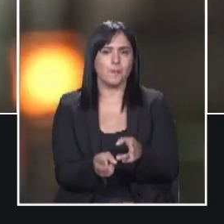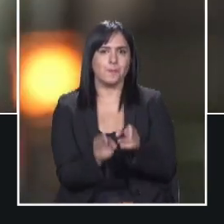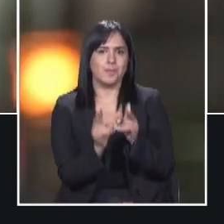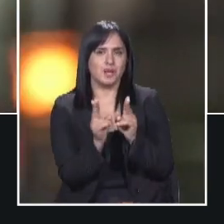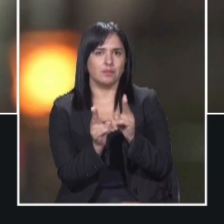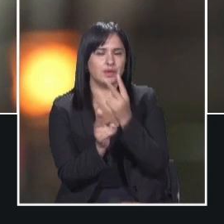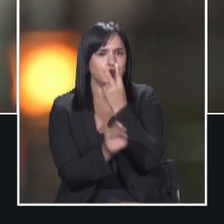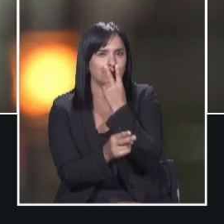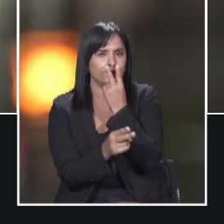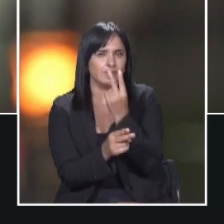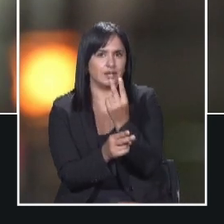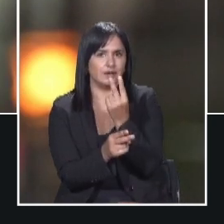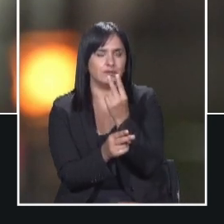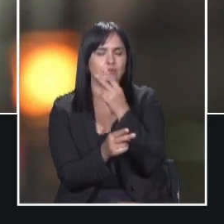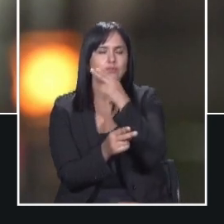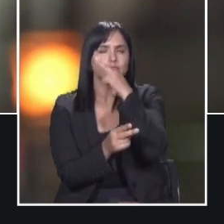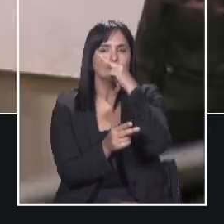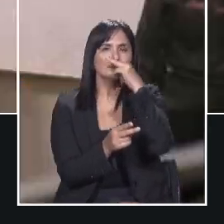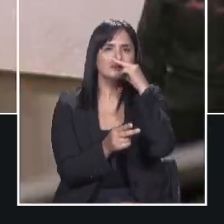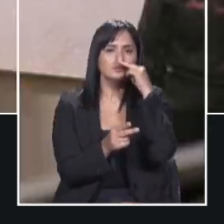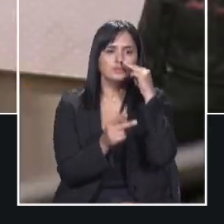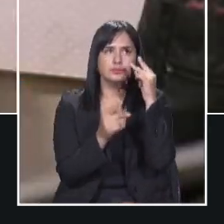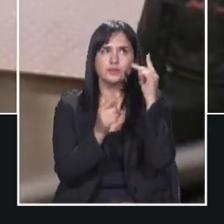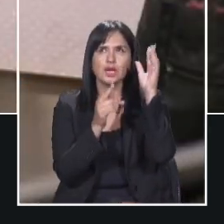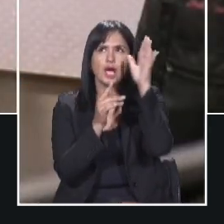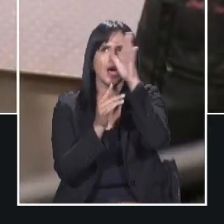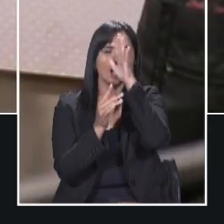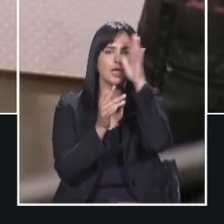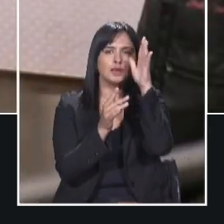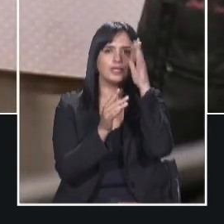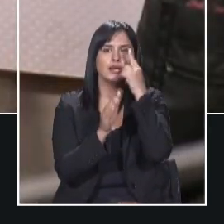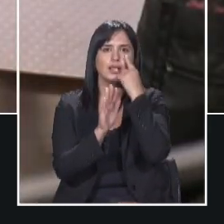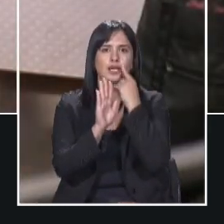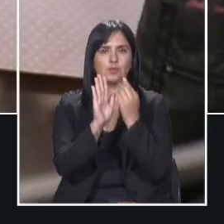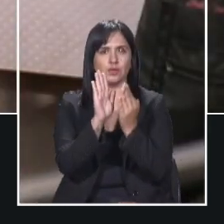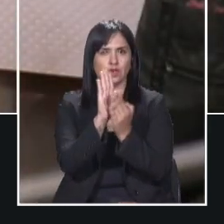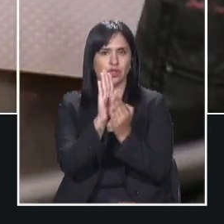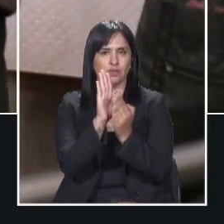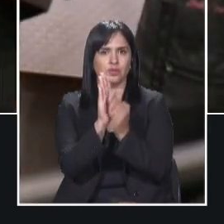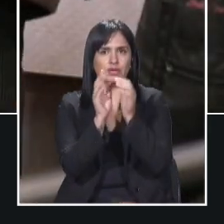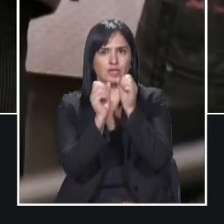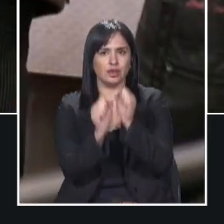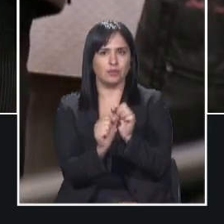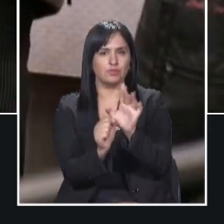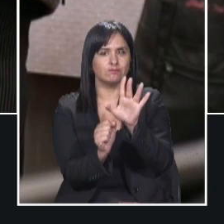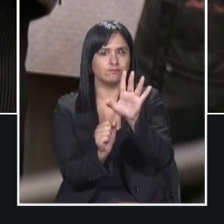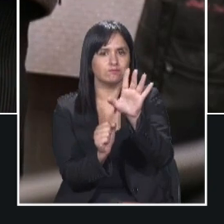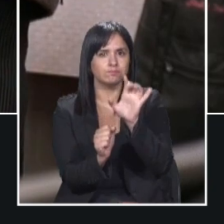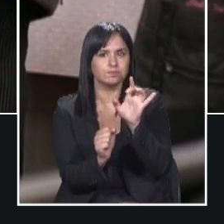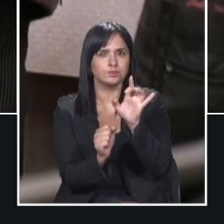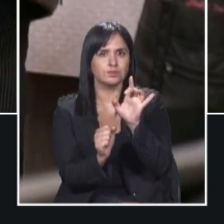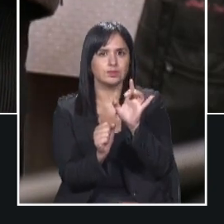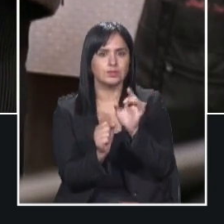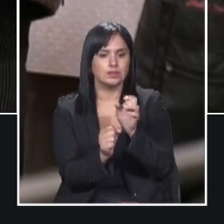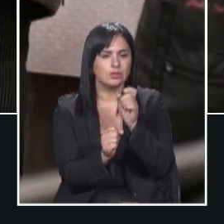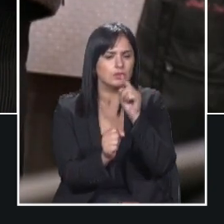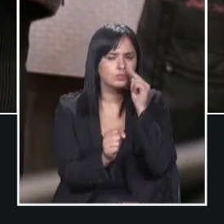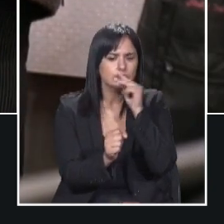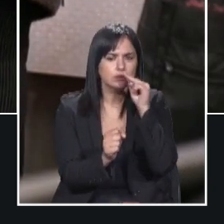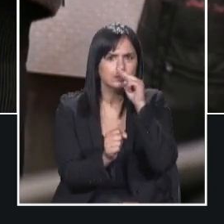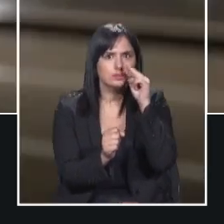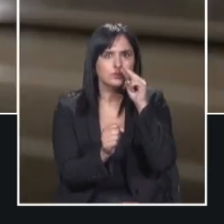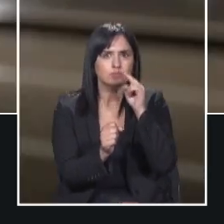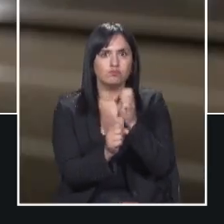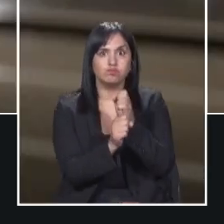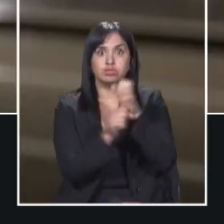air. We have demonstrated here today that we can detect explosives in a completely seamless